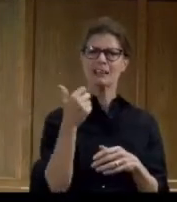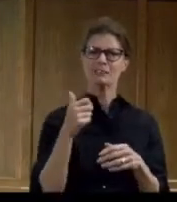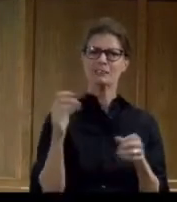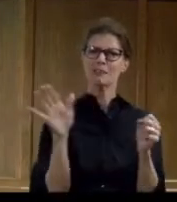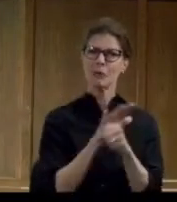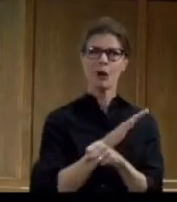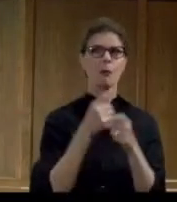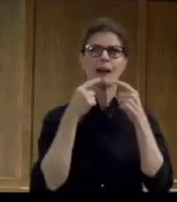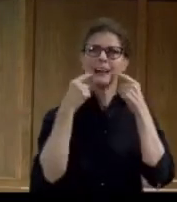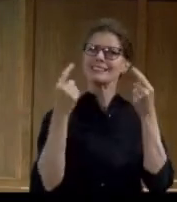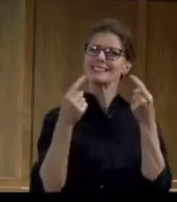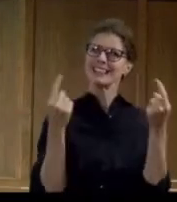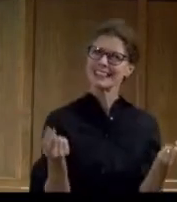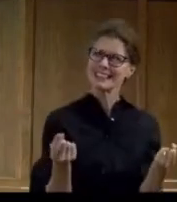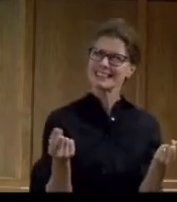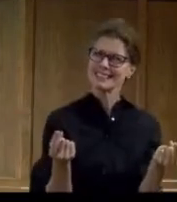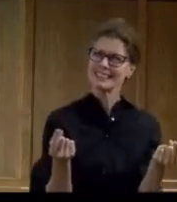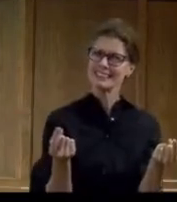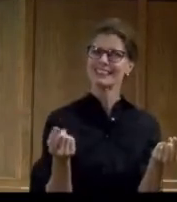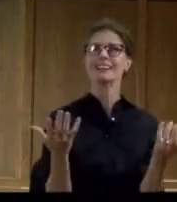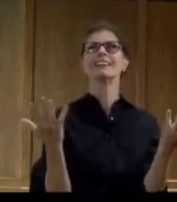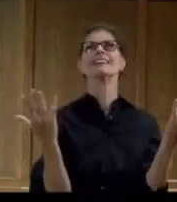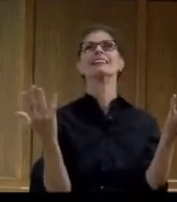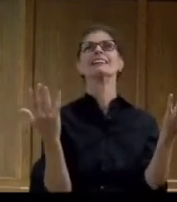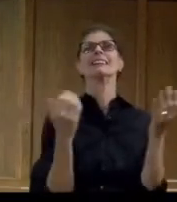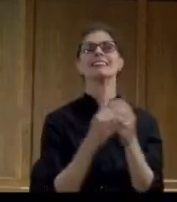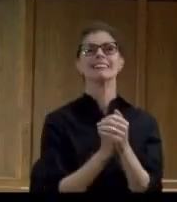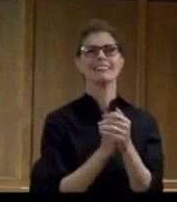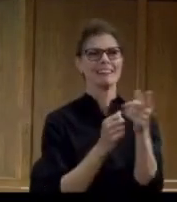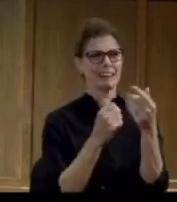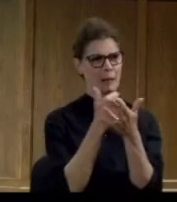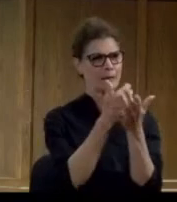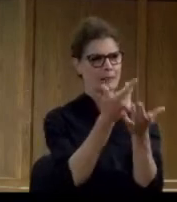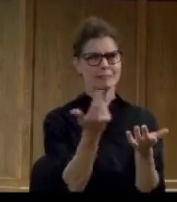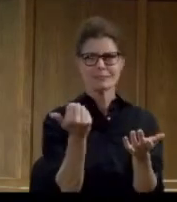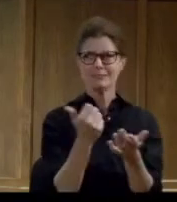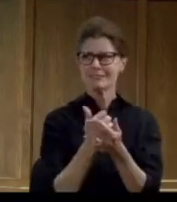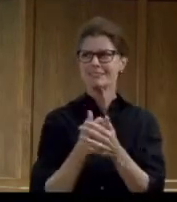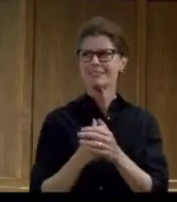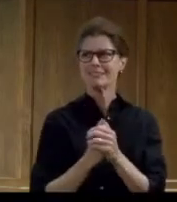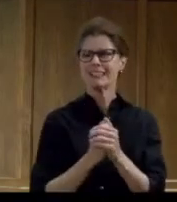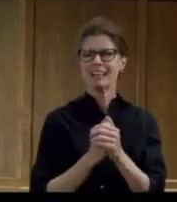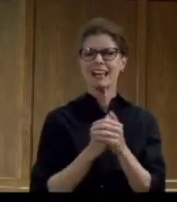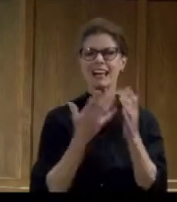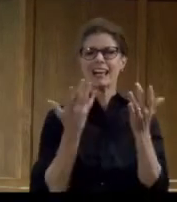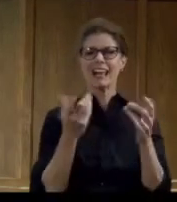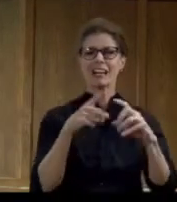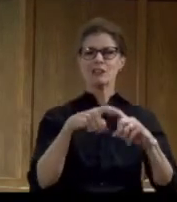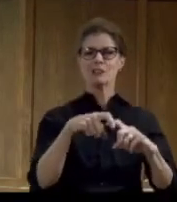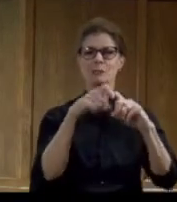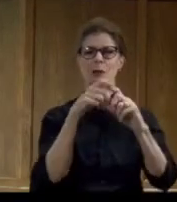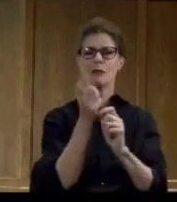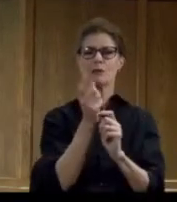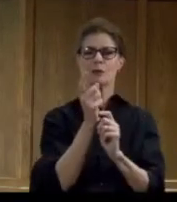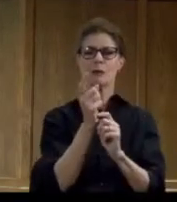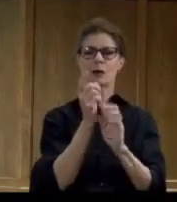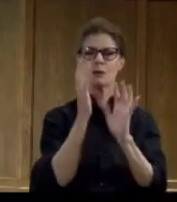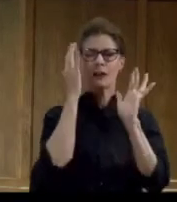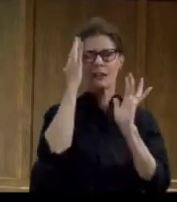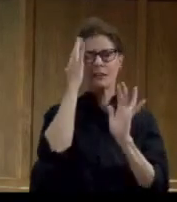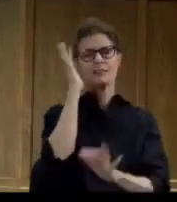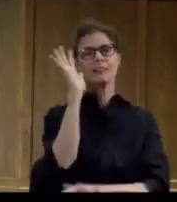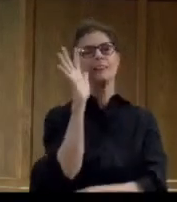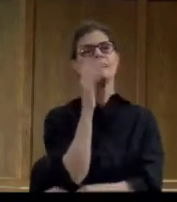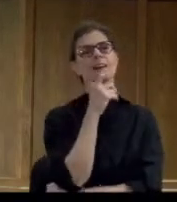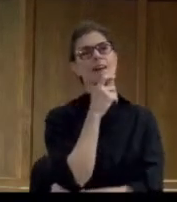amen? Like, this is like, we've got to really set with this. Can you just pause for a moment and just let the weight sink